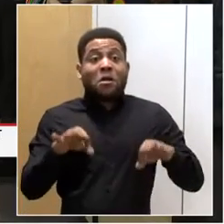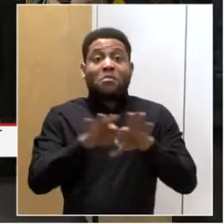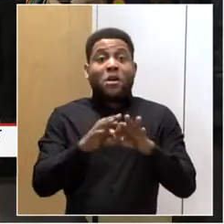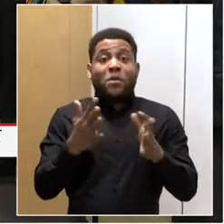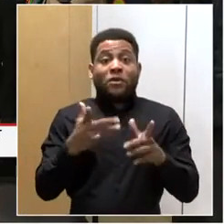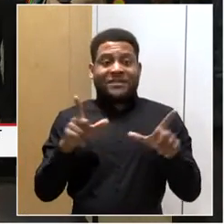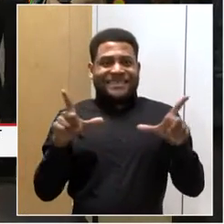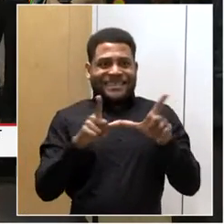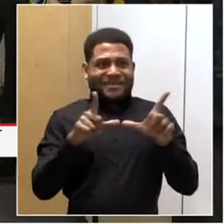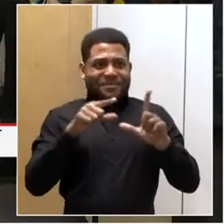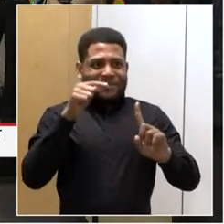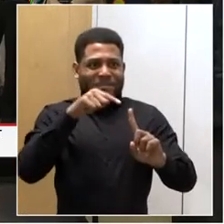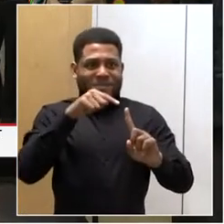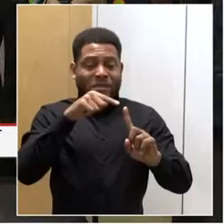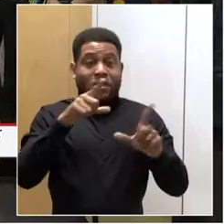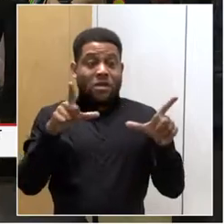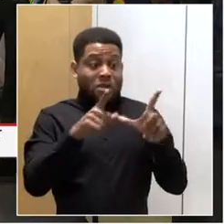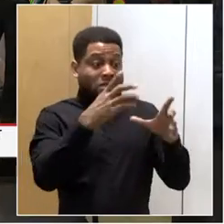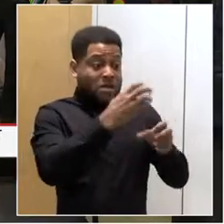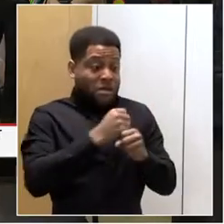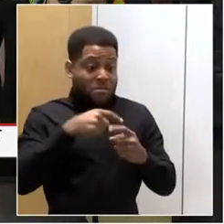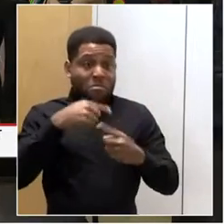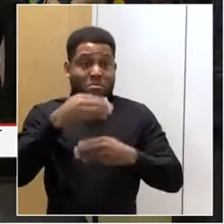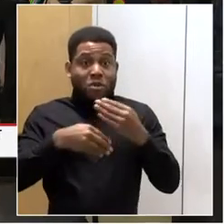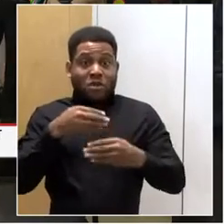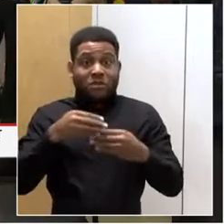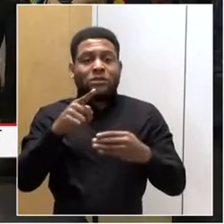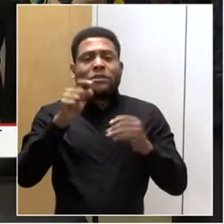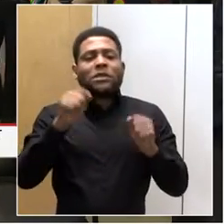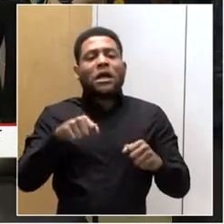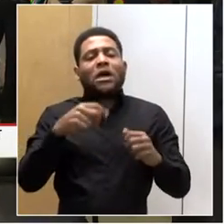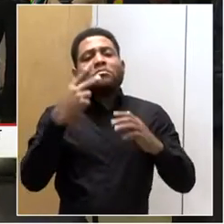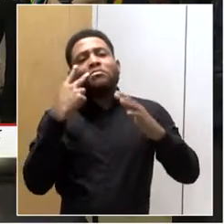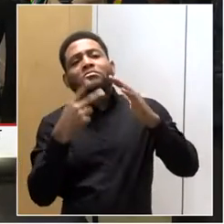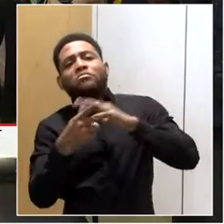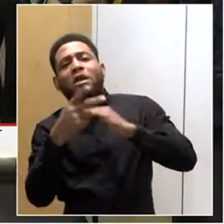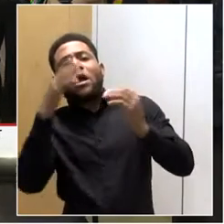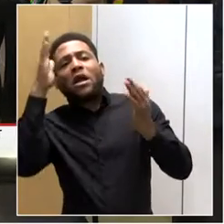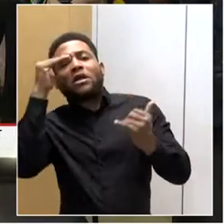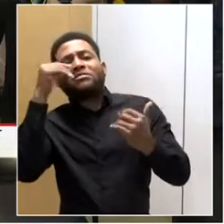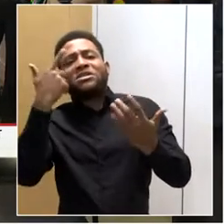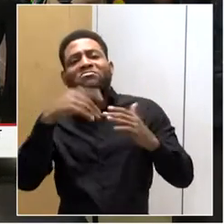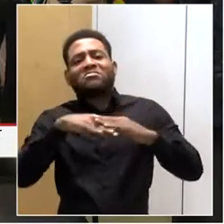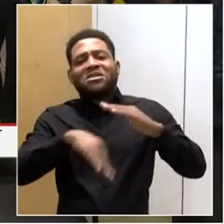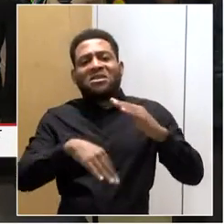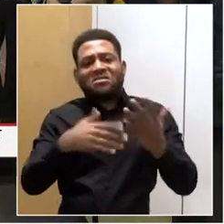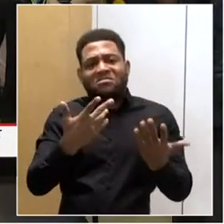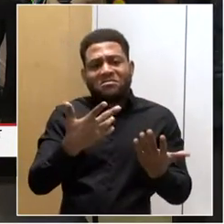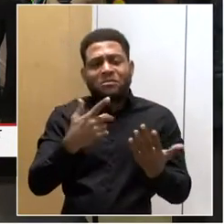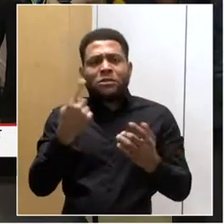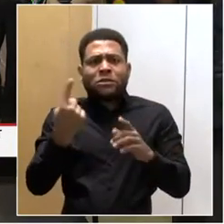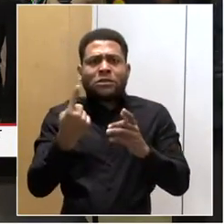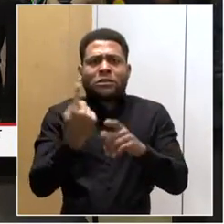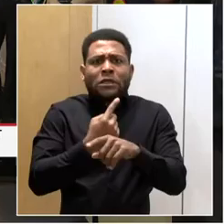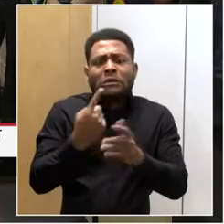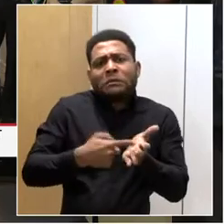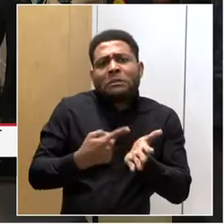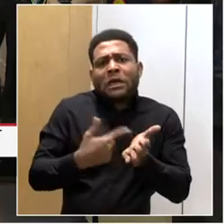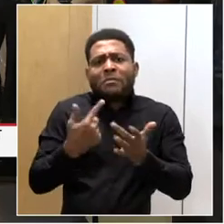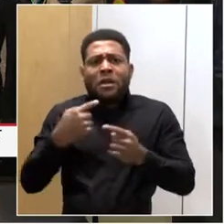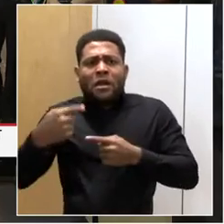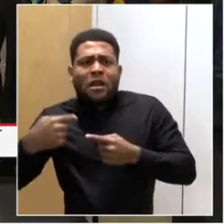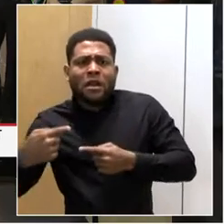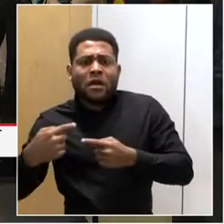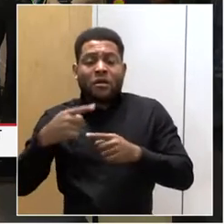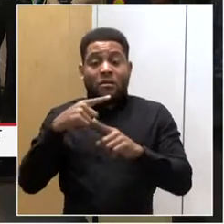predictable. Sometimes they tell you you can't do the things you want to do, but most times they help you find a way to do that. And they